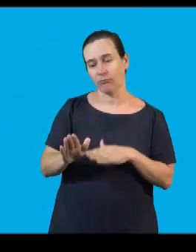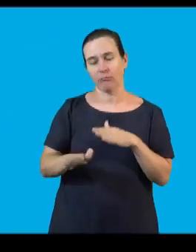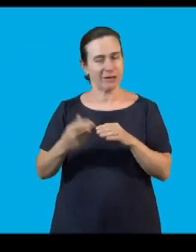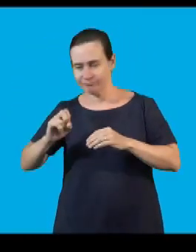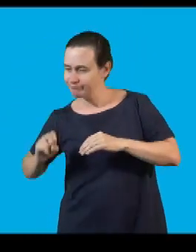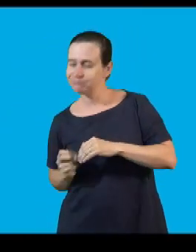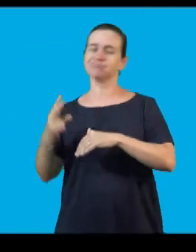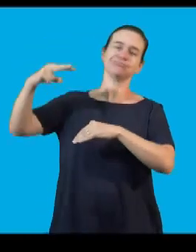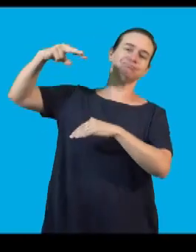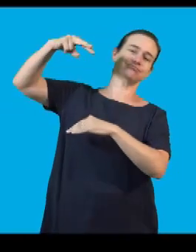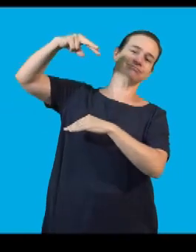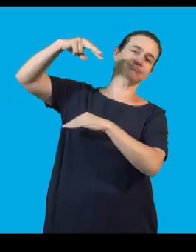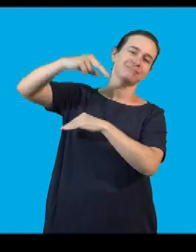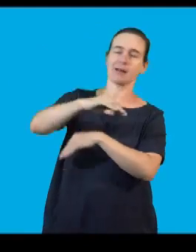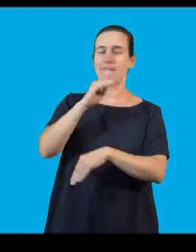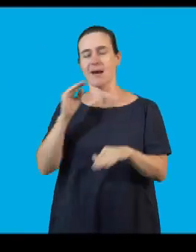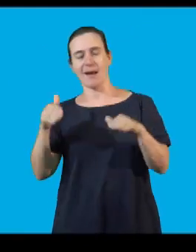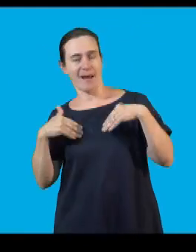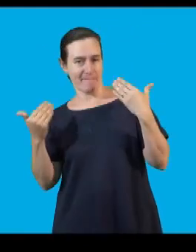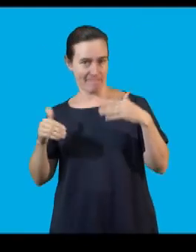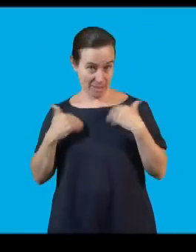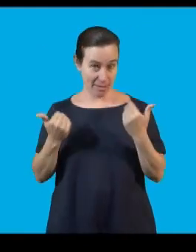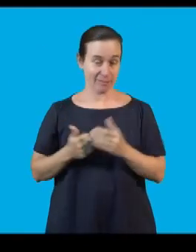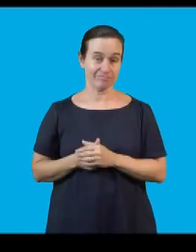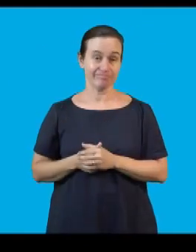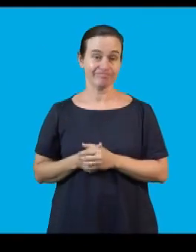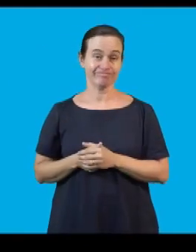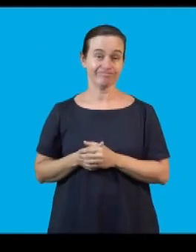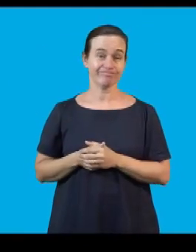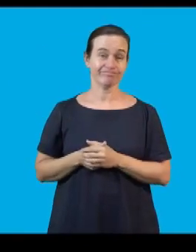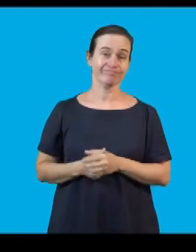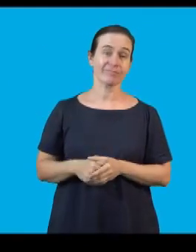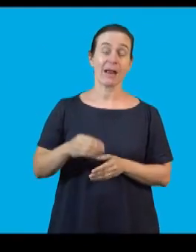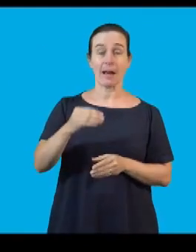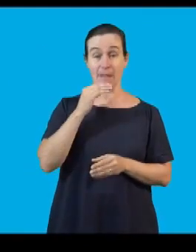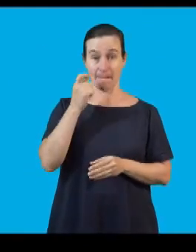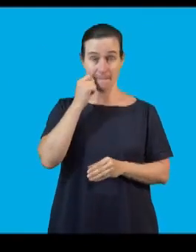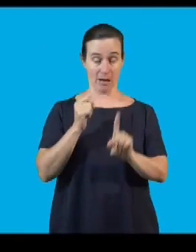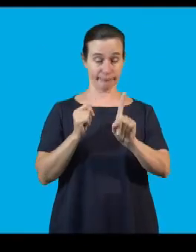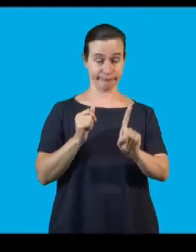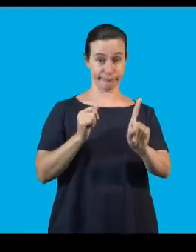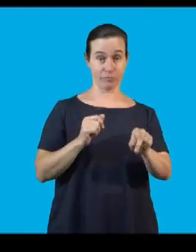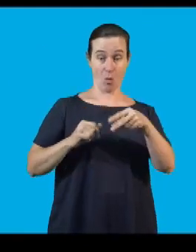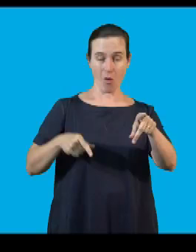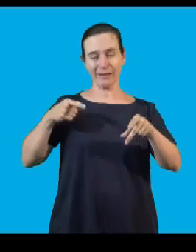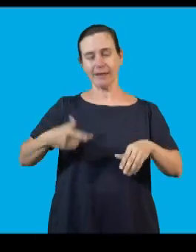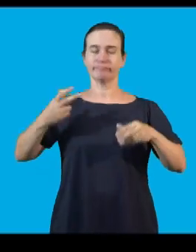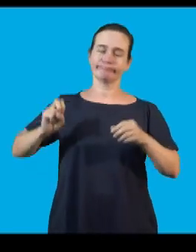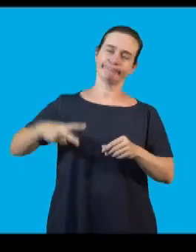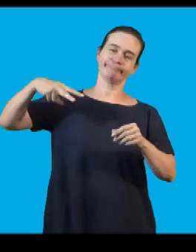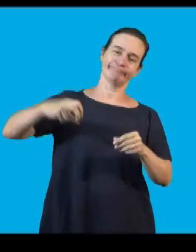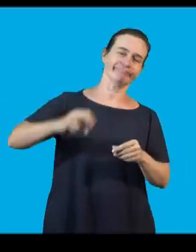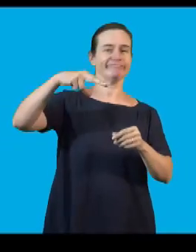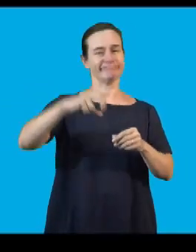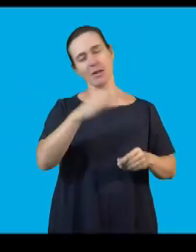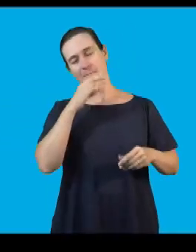even touching the ground. He's floating. He's on cloud 9. And he's suggesting that he's running after his master in excitement, all